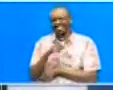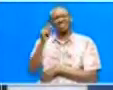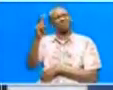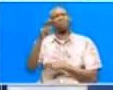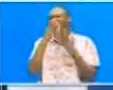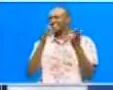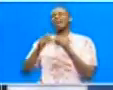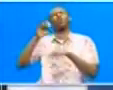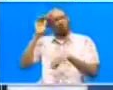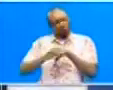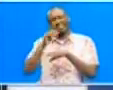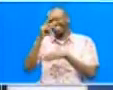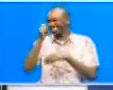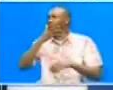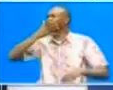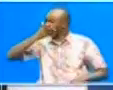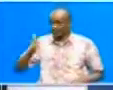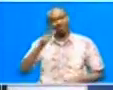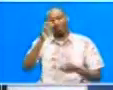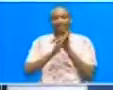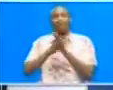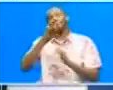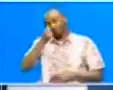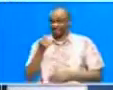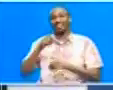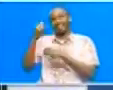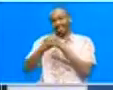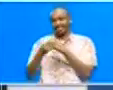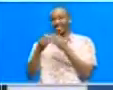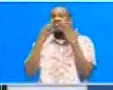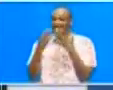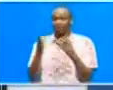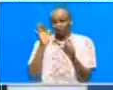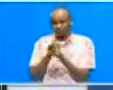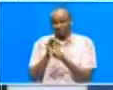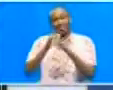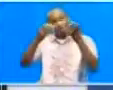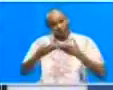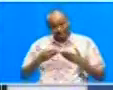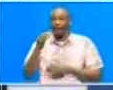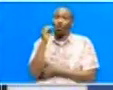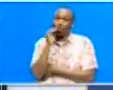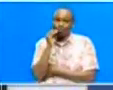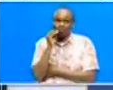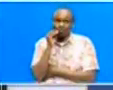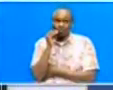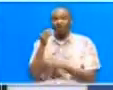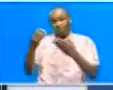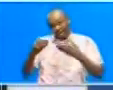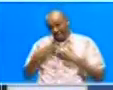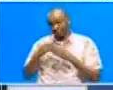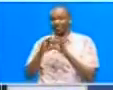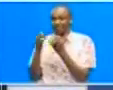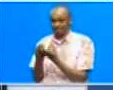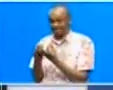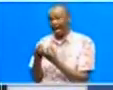and anchors at KTN, you'll be the best in the country. So thank you so much. Welcome home. Thank you. Welcome thank you to the so family. Much. I